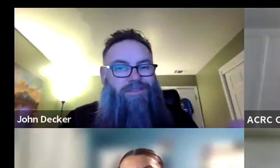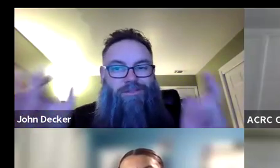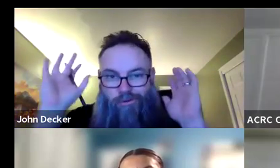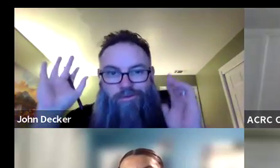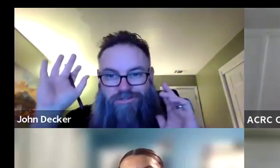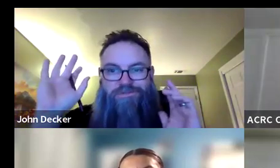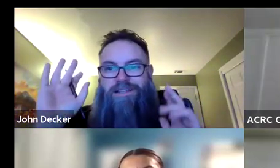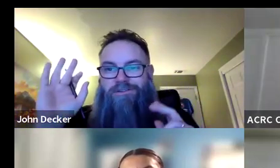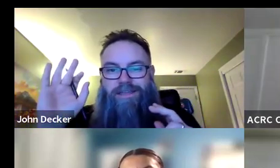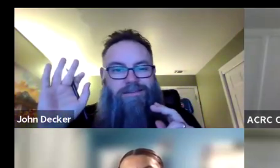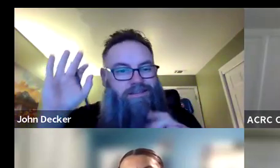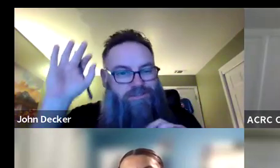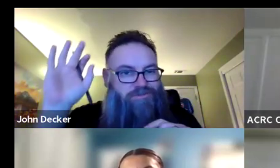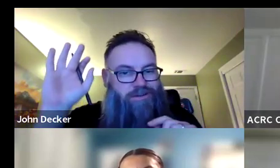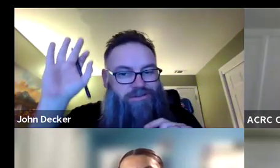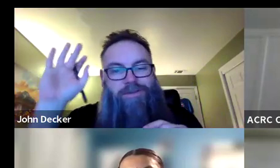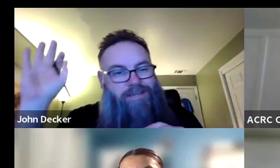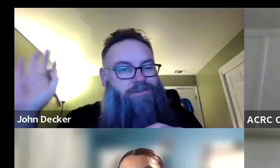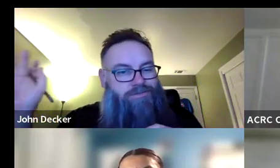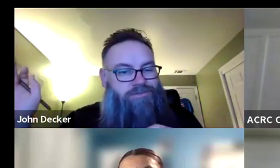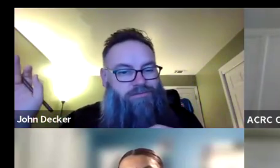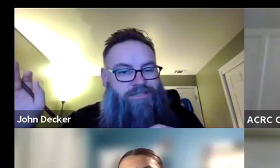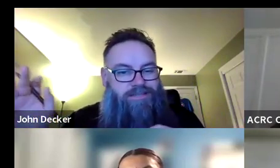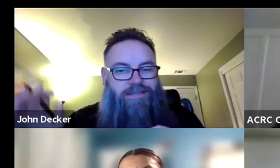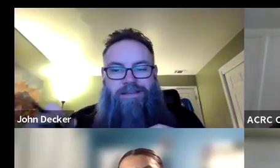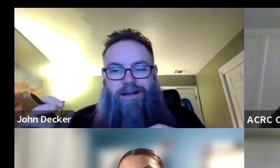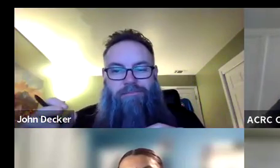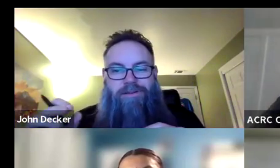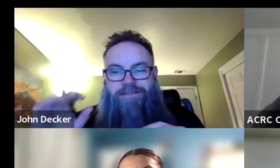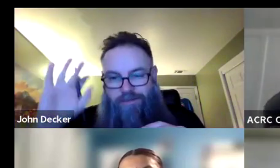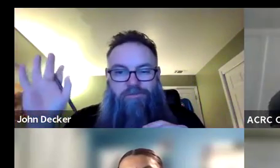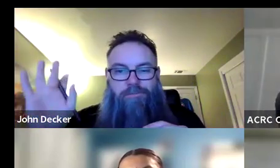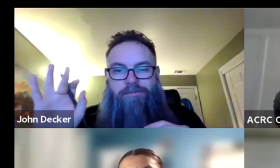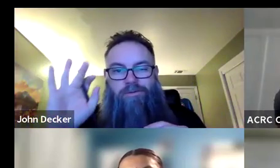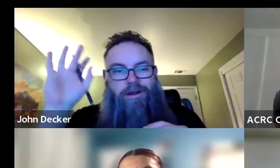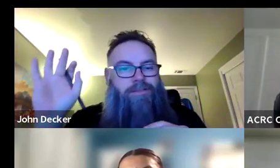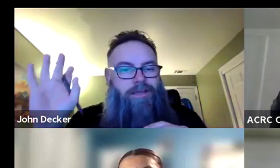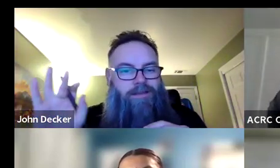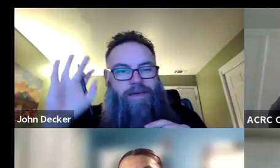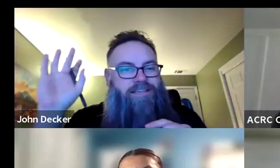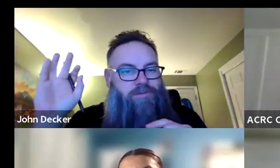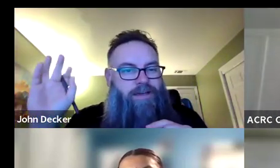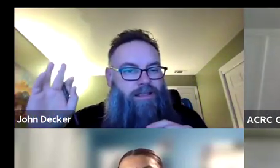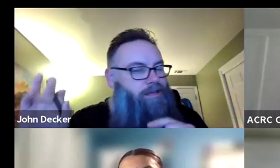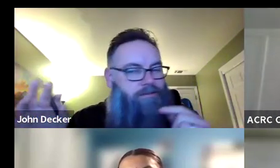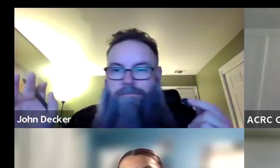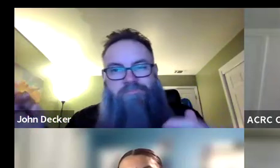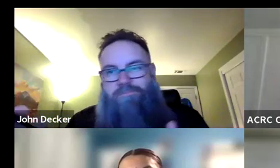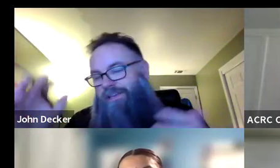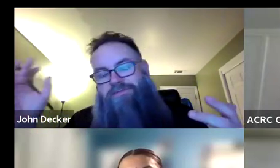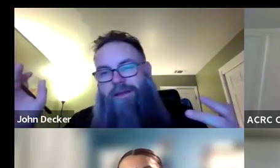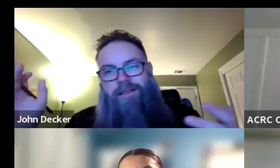verification with the local regional center that each regional center, it's okay to use those services. Some of you may be aware that in the past we've had